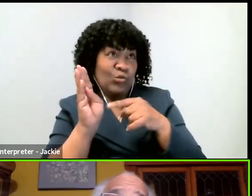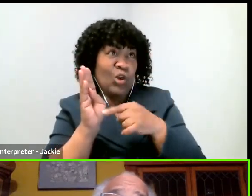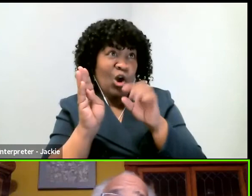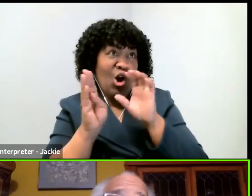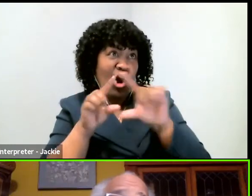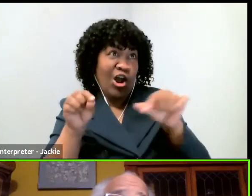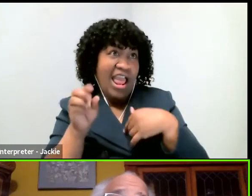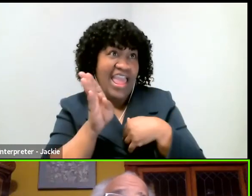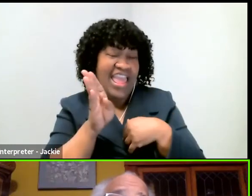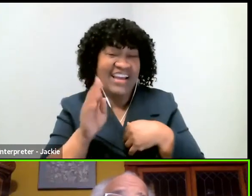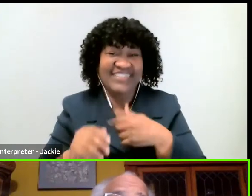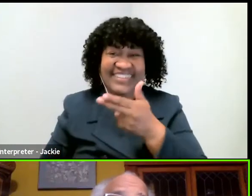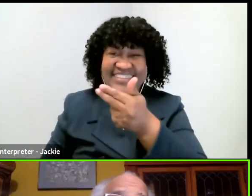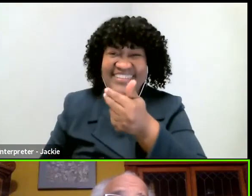more often than I would have imagined at this.